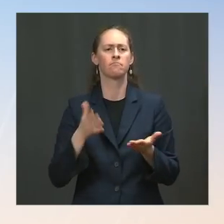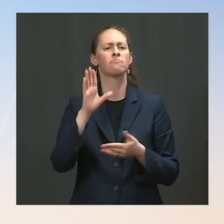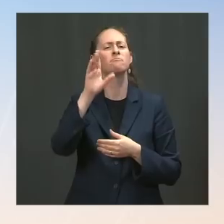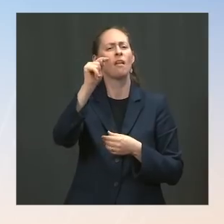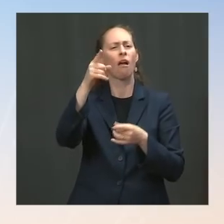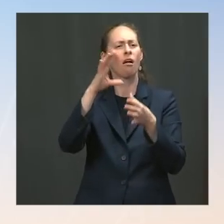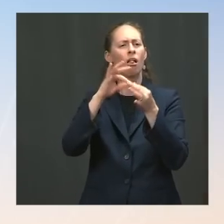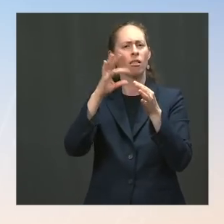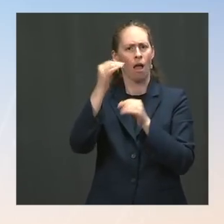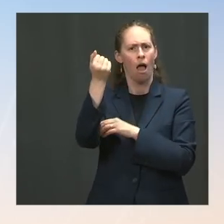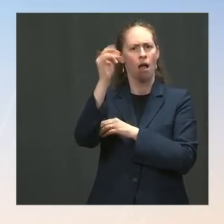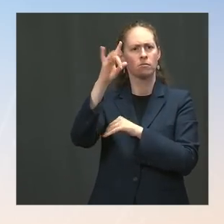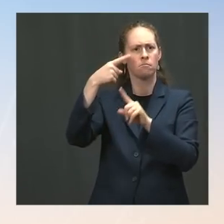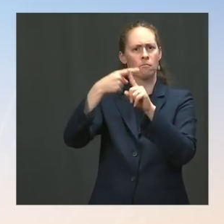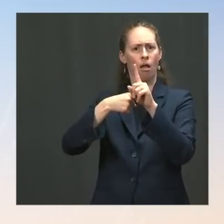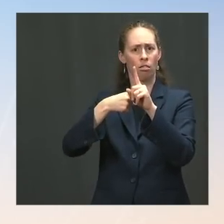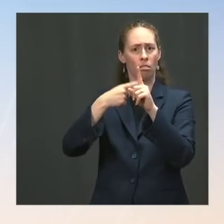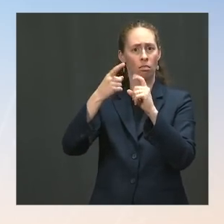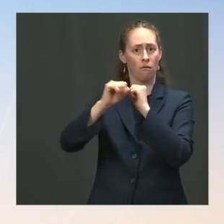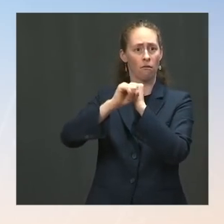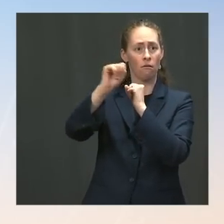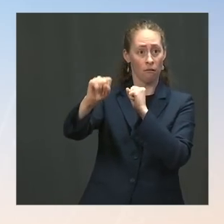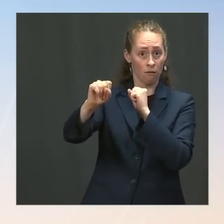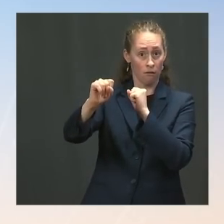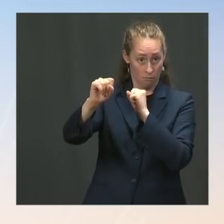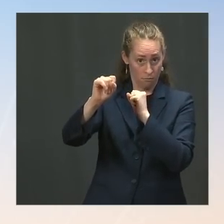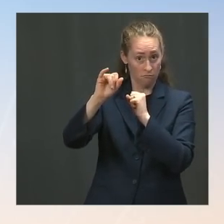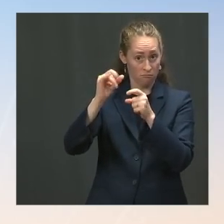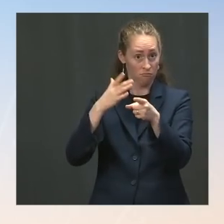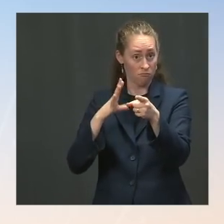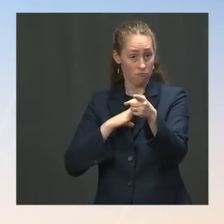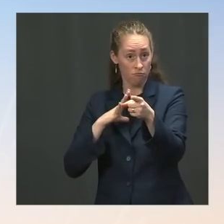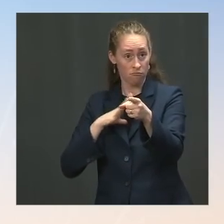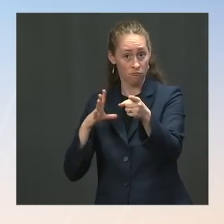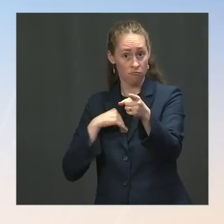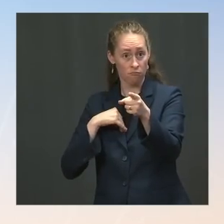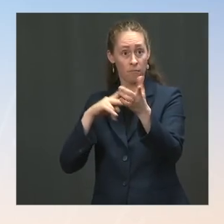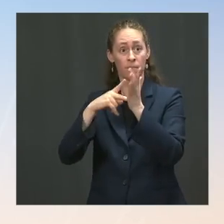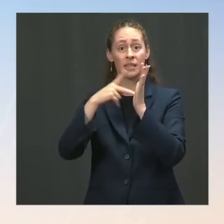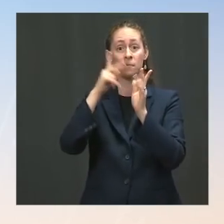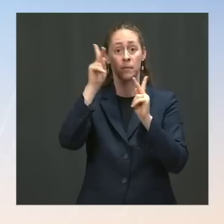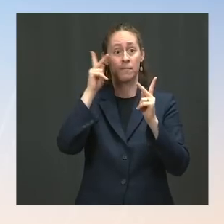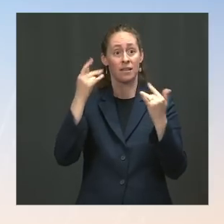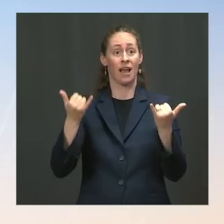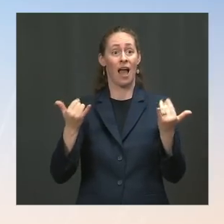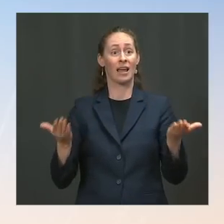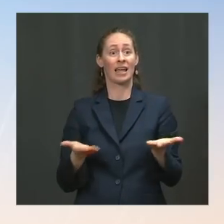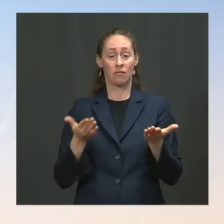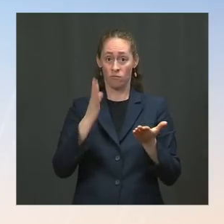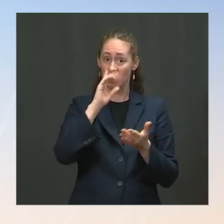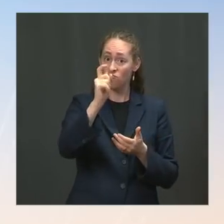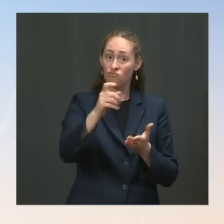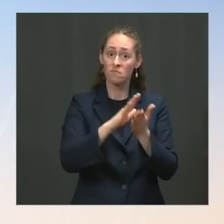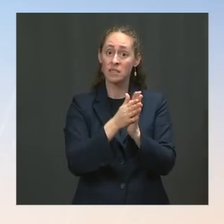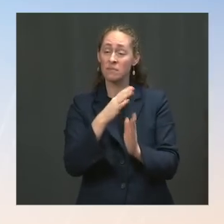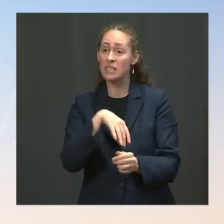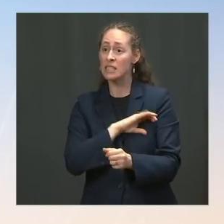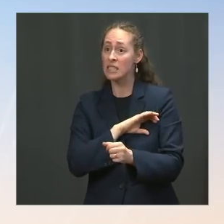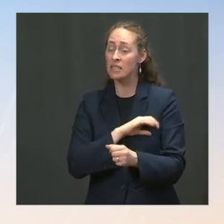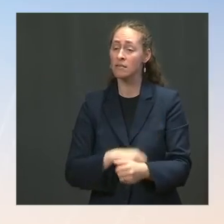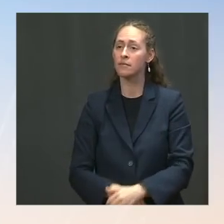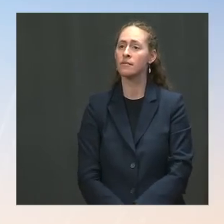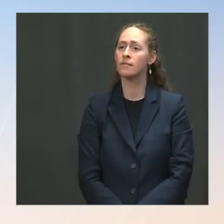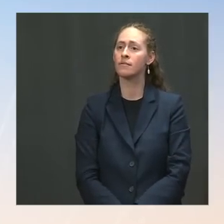is citizenship on the table for those people as well? Well, the decision, the announcement that we made today, I know you're closely following this, but for